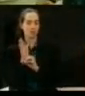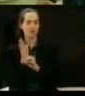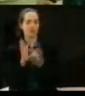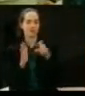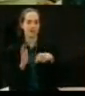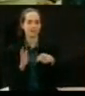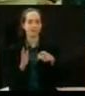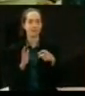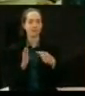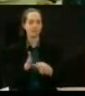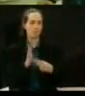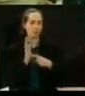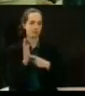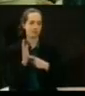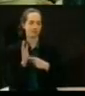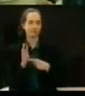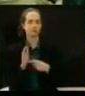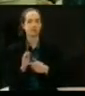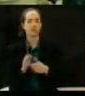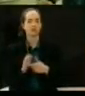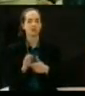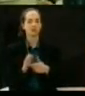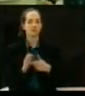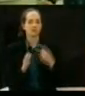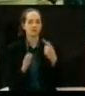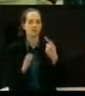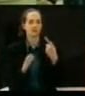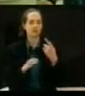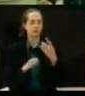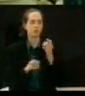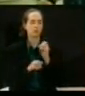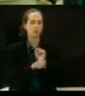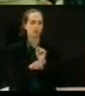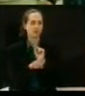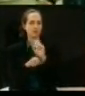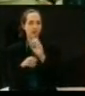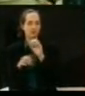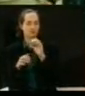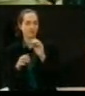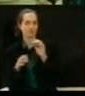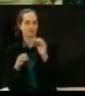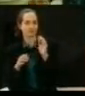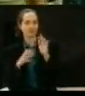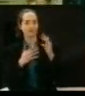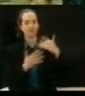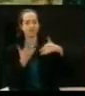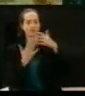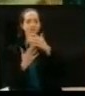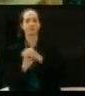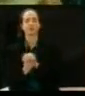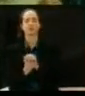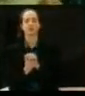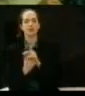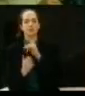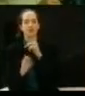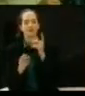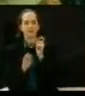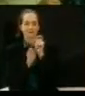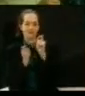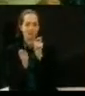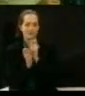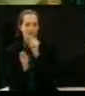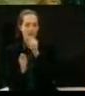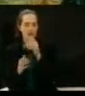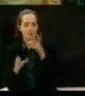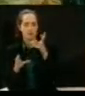Conservation. But detailed penalty fines are really not a part of the ordinance. Chattanooga was fined quite heavily, I